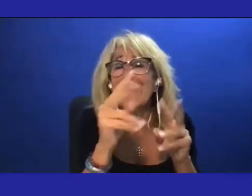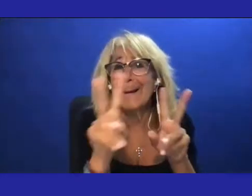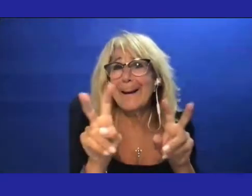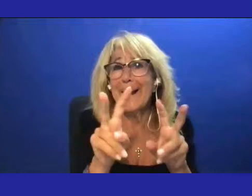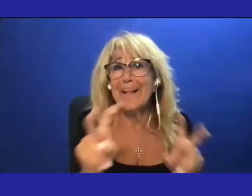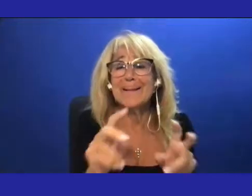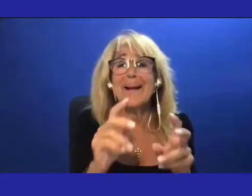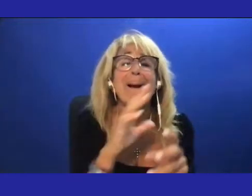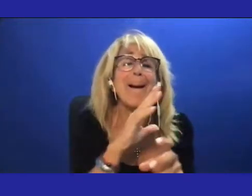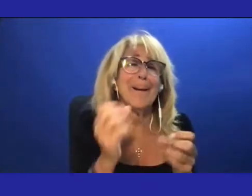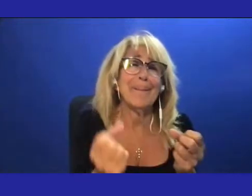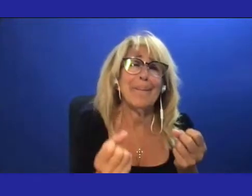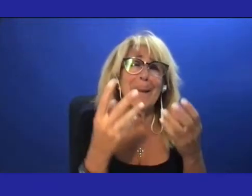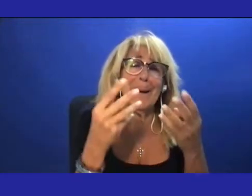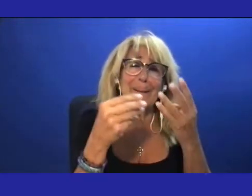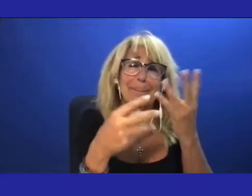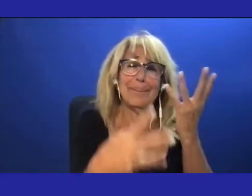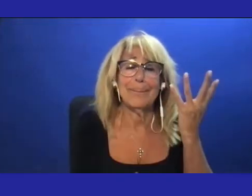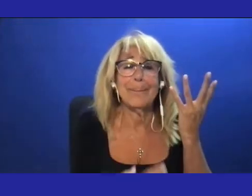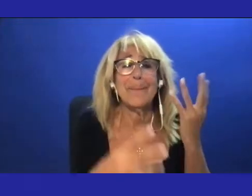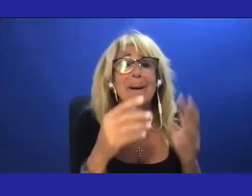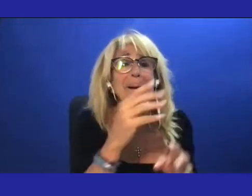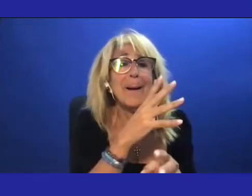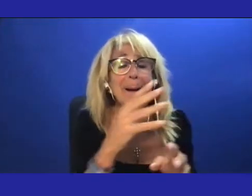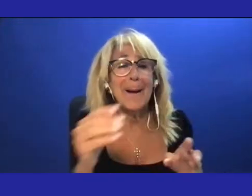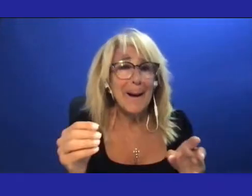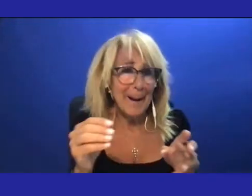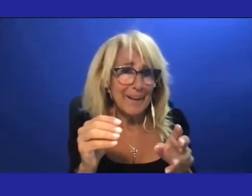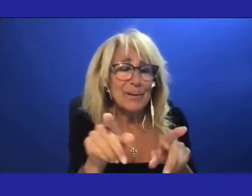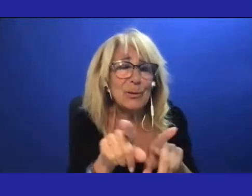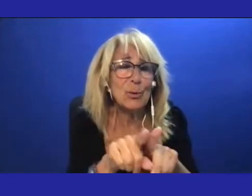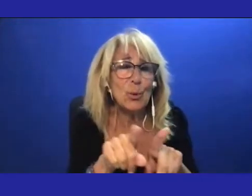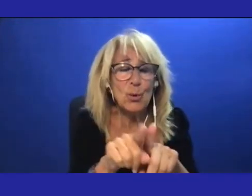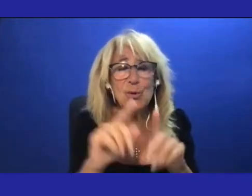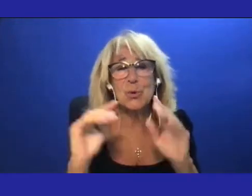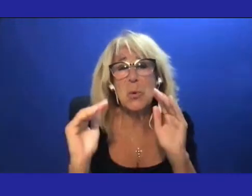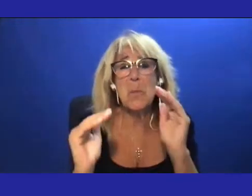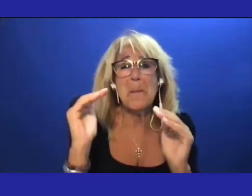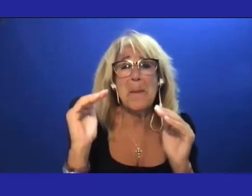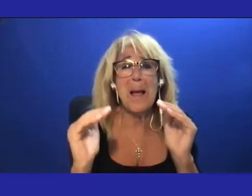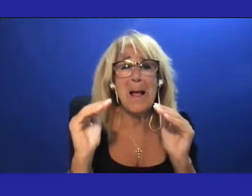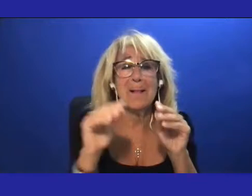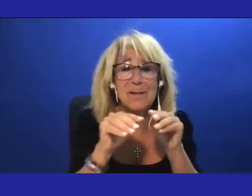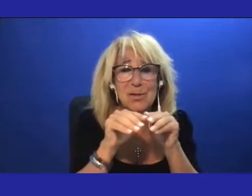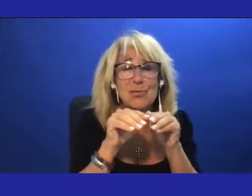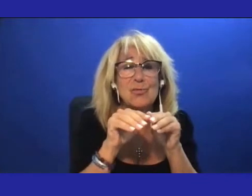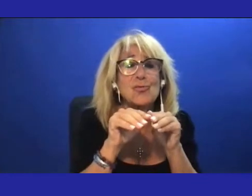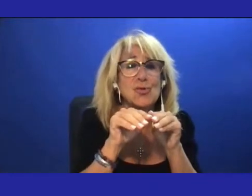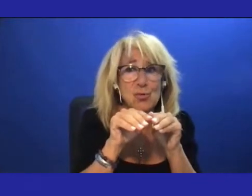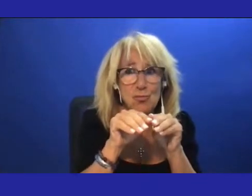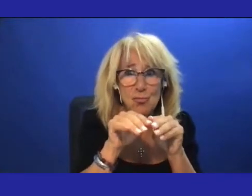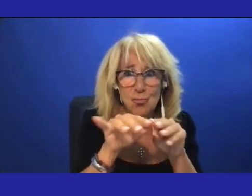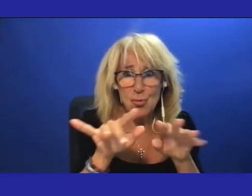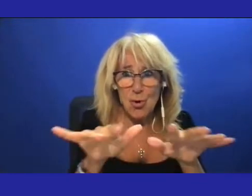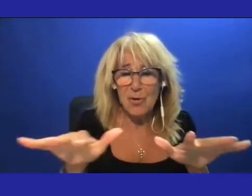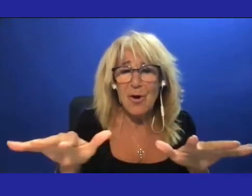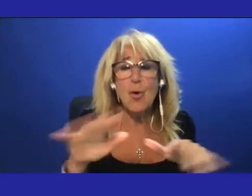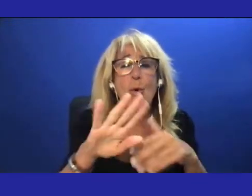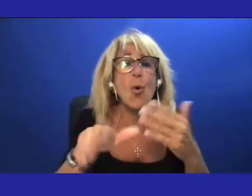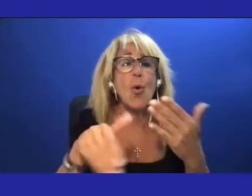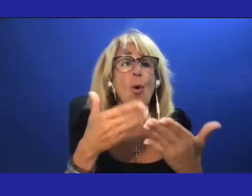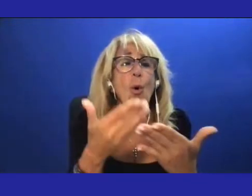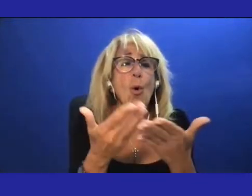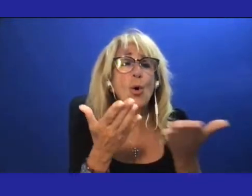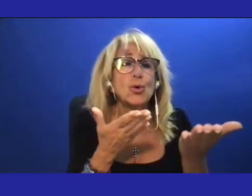areas. And also sort of balanced and spread out across all of the service lines within our